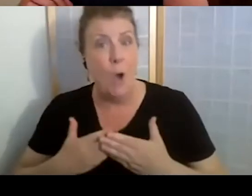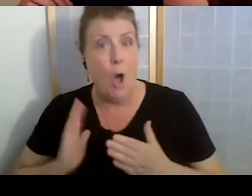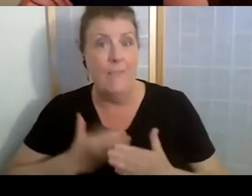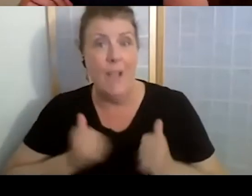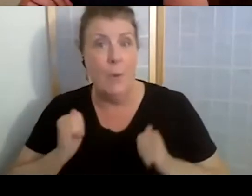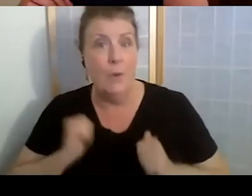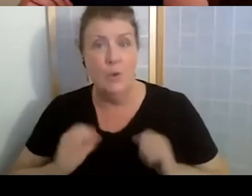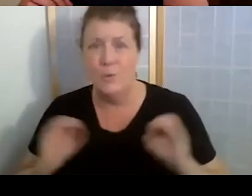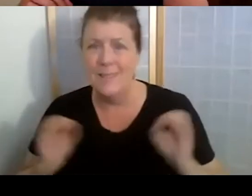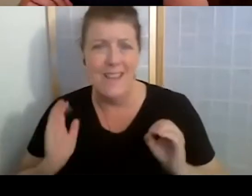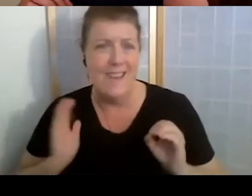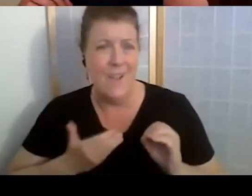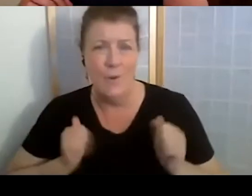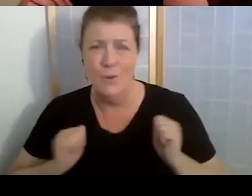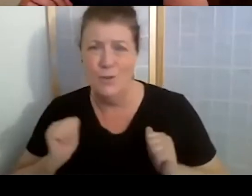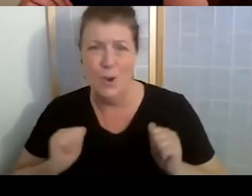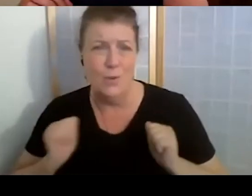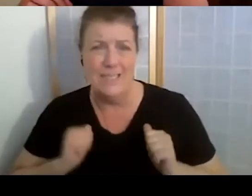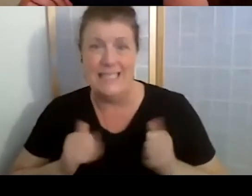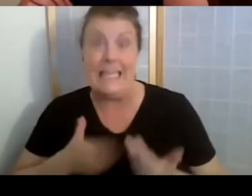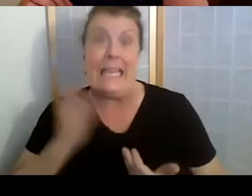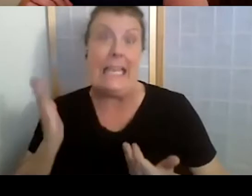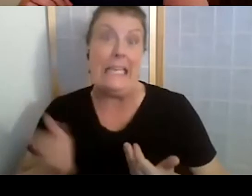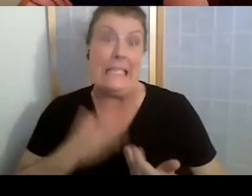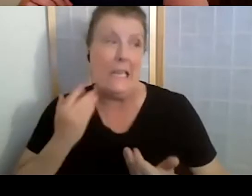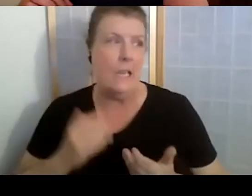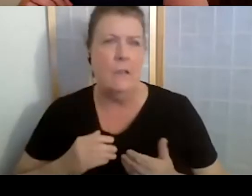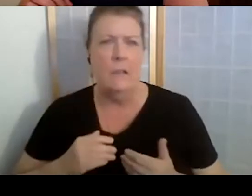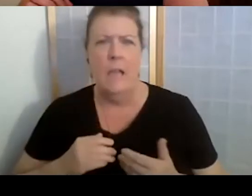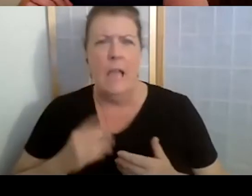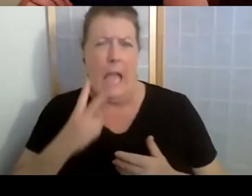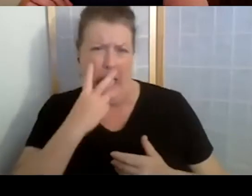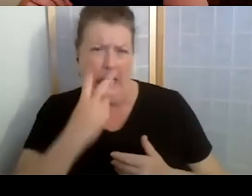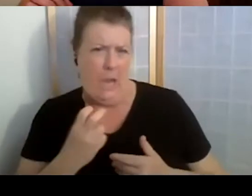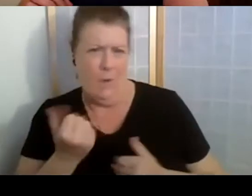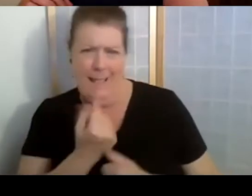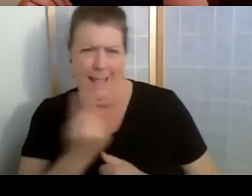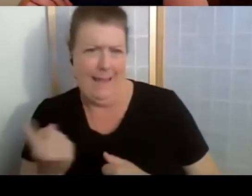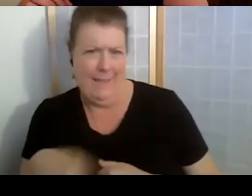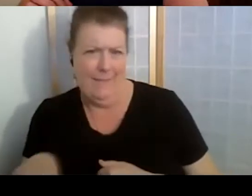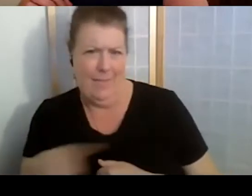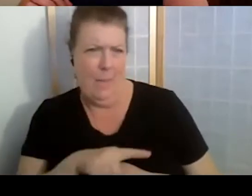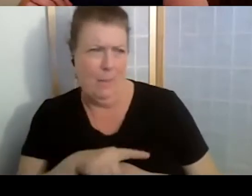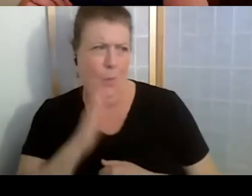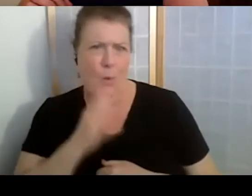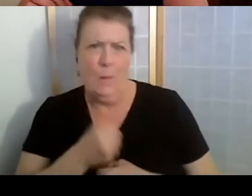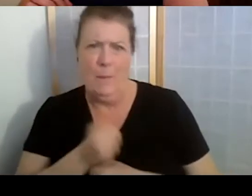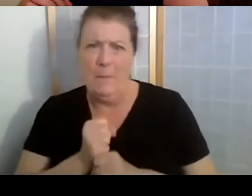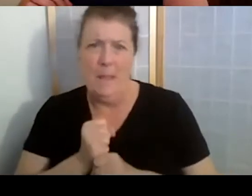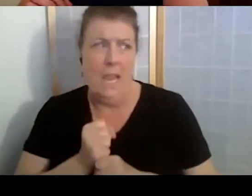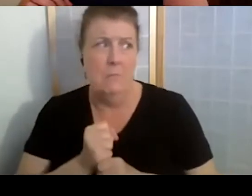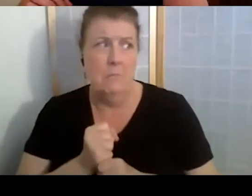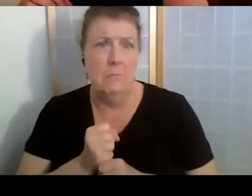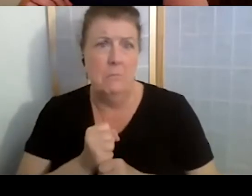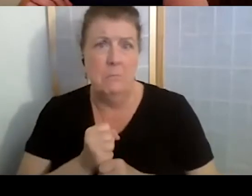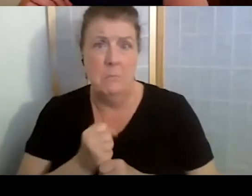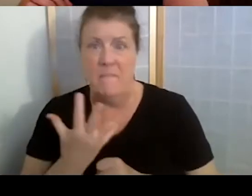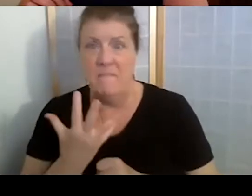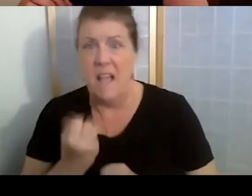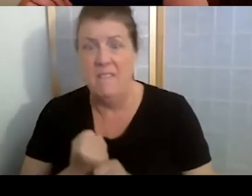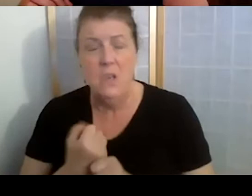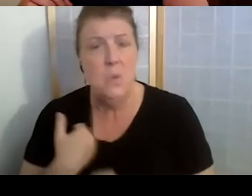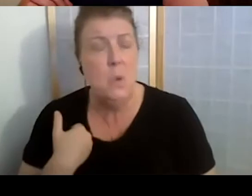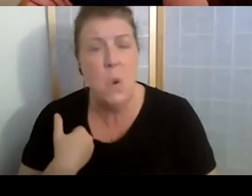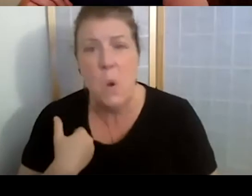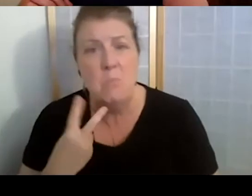I'm not sure any one of them would have been made as they were made, you know, 5 years ago, even. I feel like there's